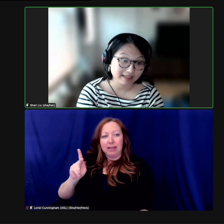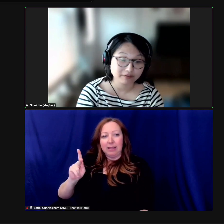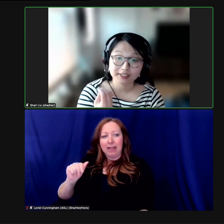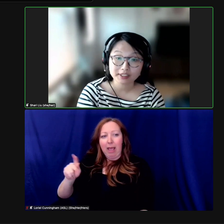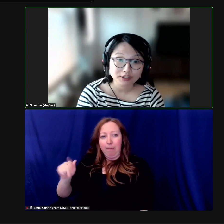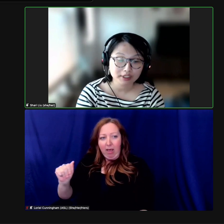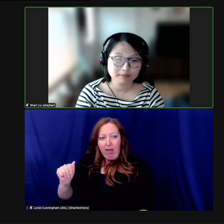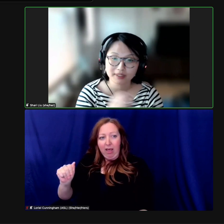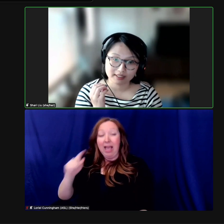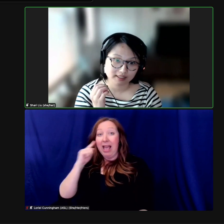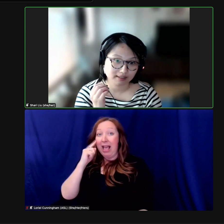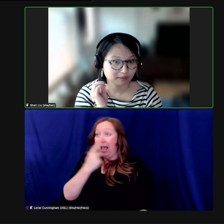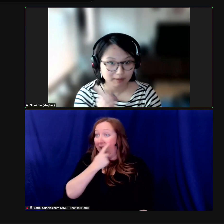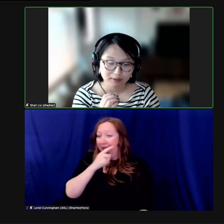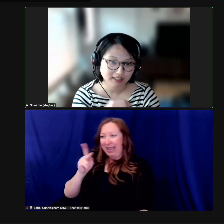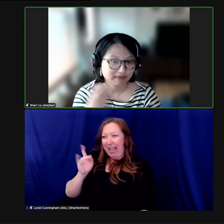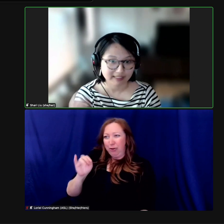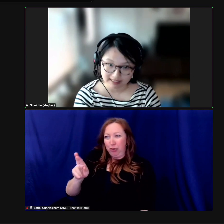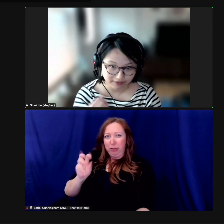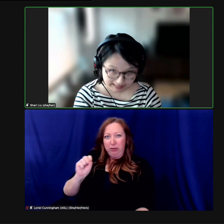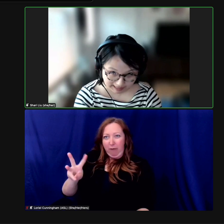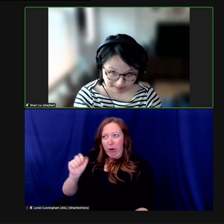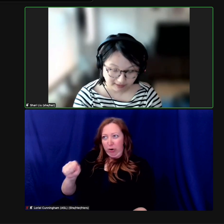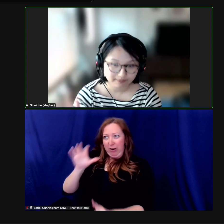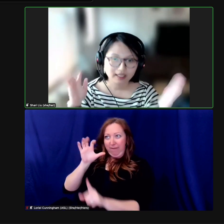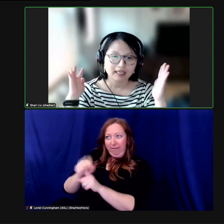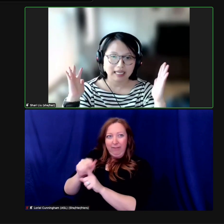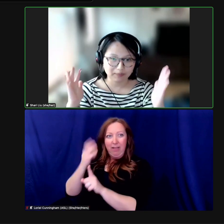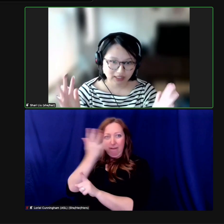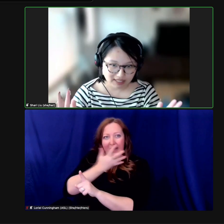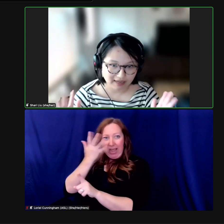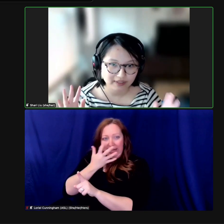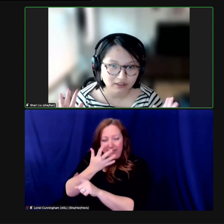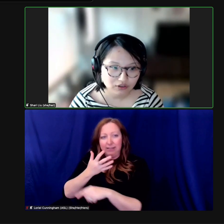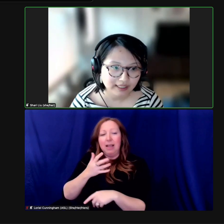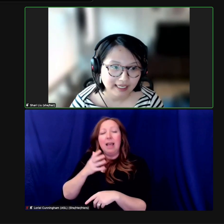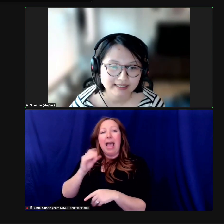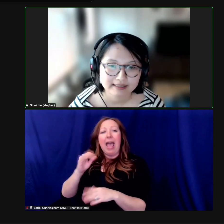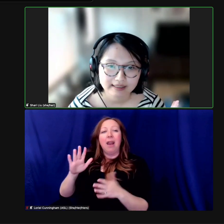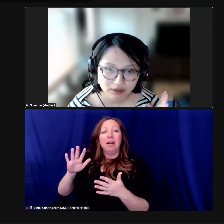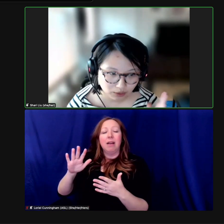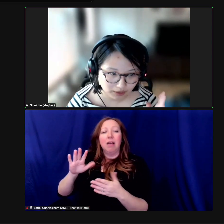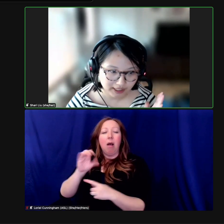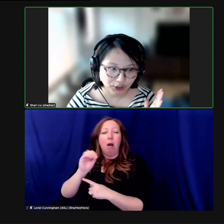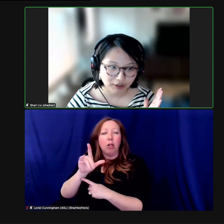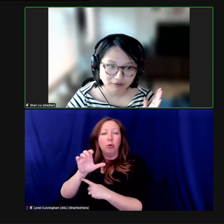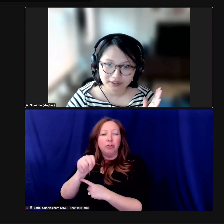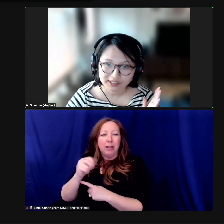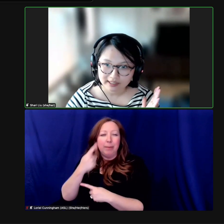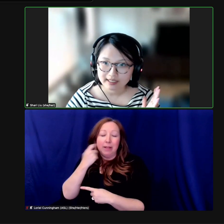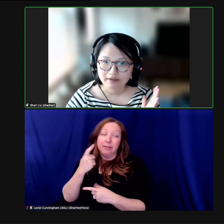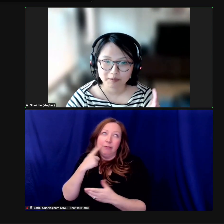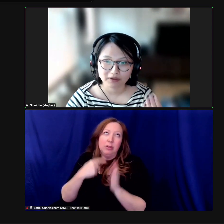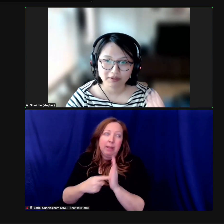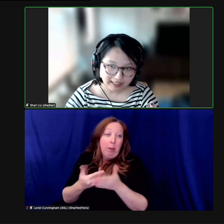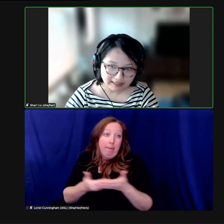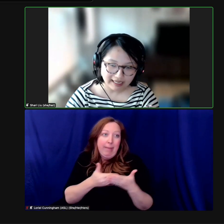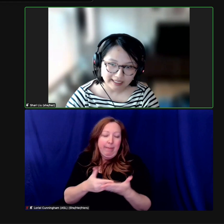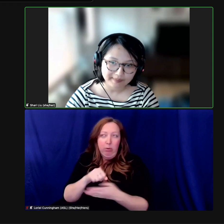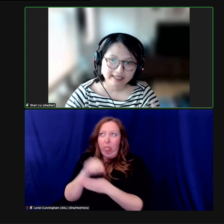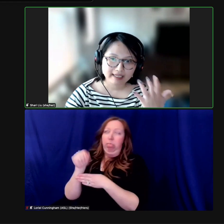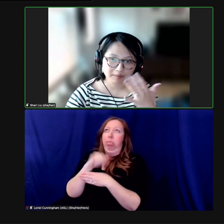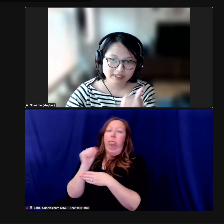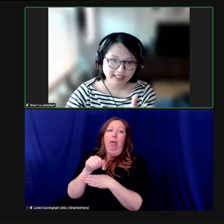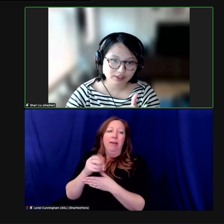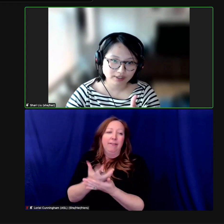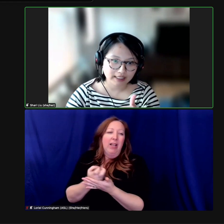didn't flag for exclusion because the baby was fussy, for example. And we also have intraclass correlation coefficient for both looking